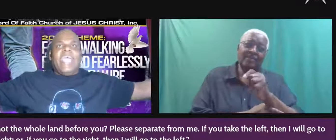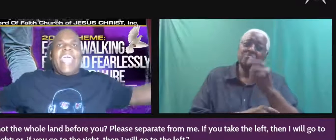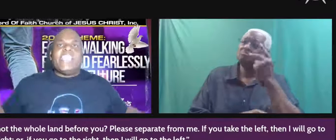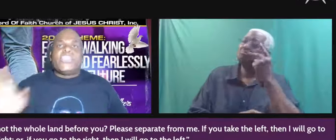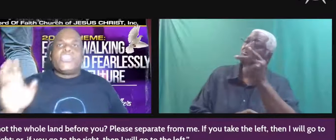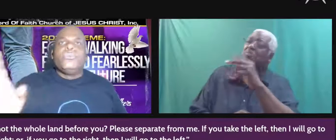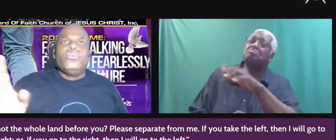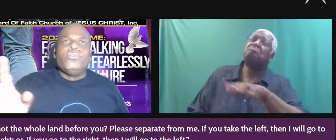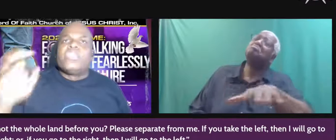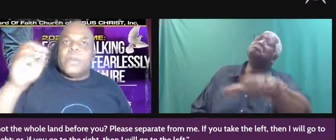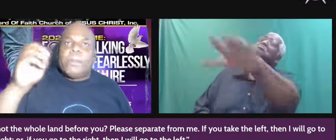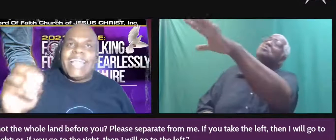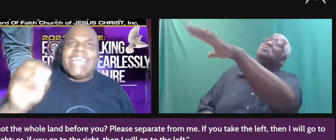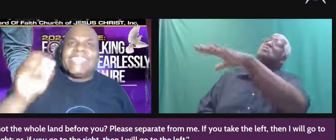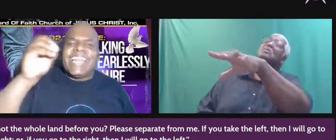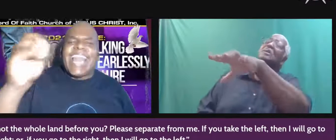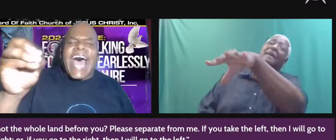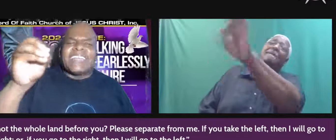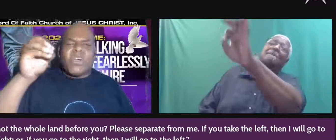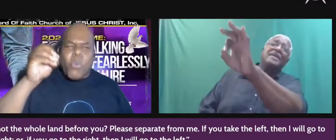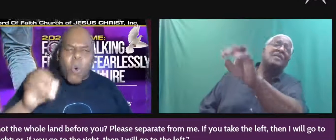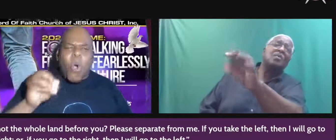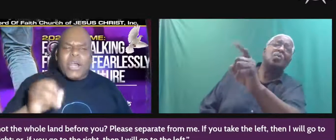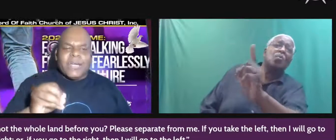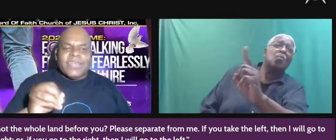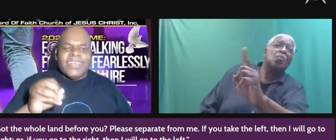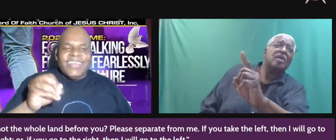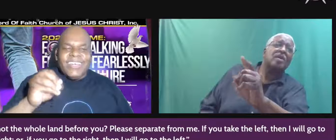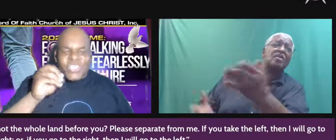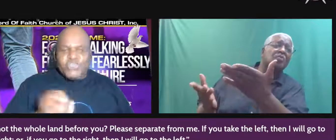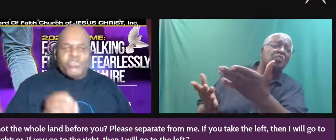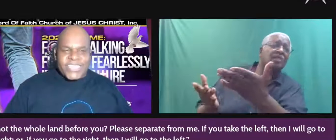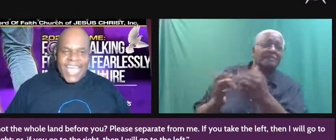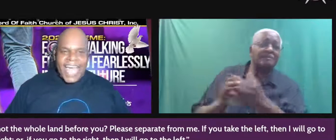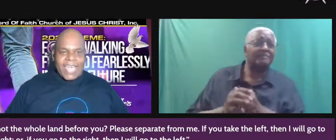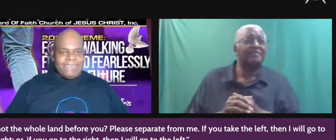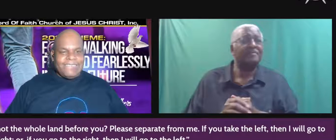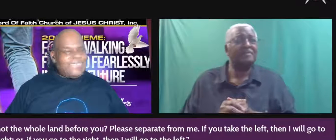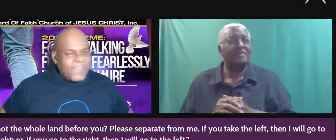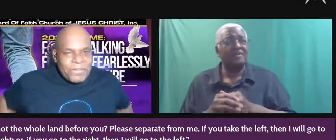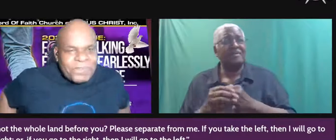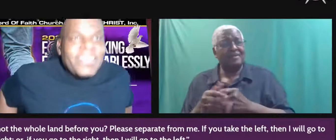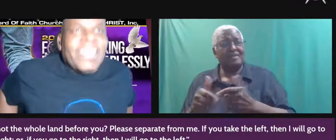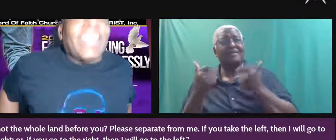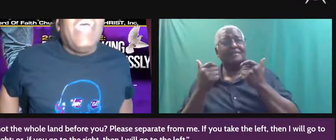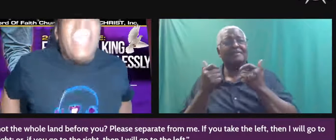land and choose the place Lot wanted to reside.